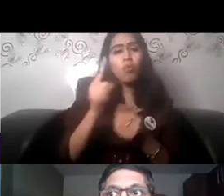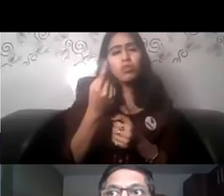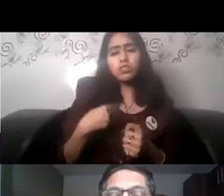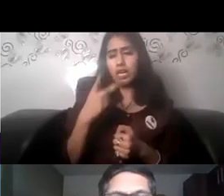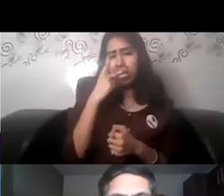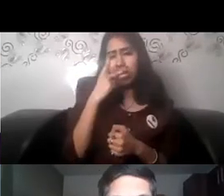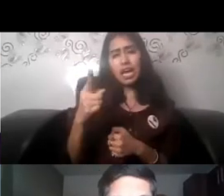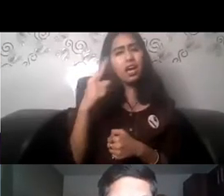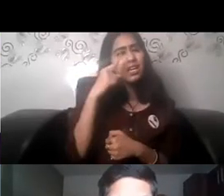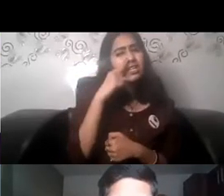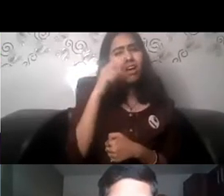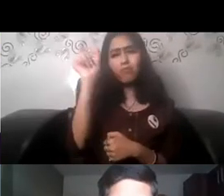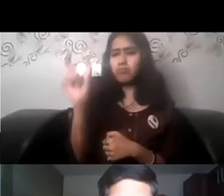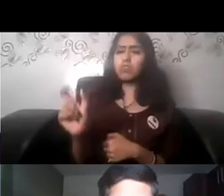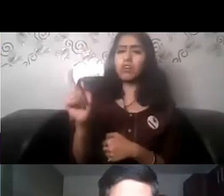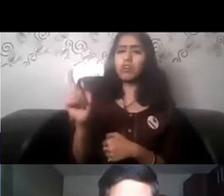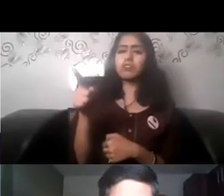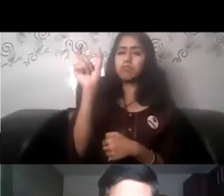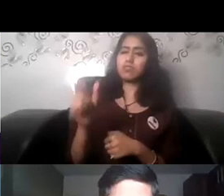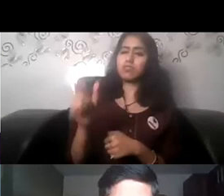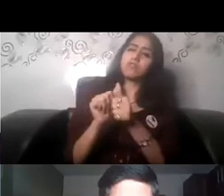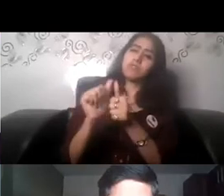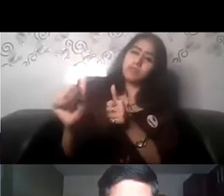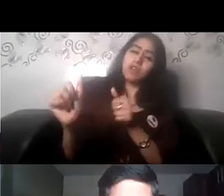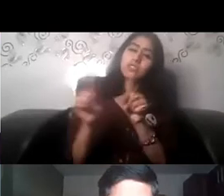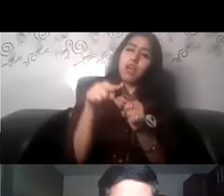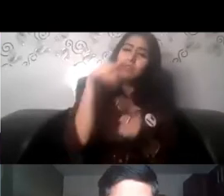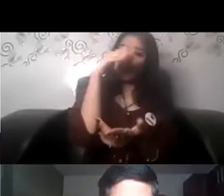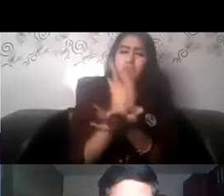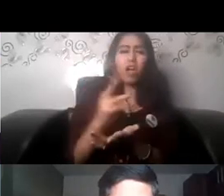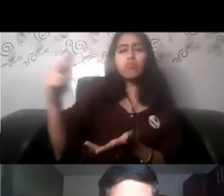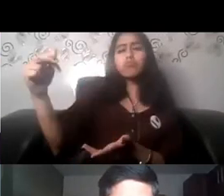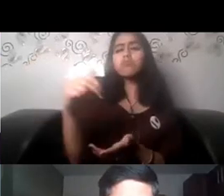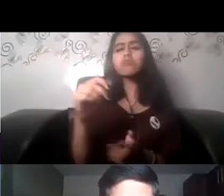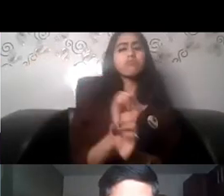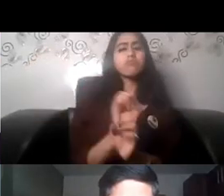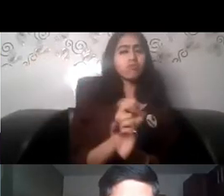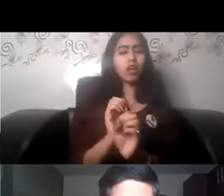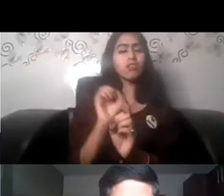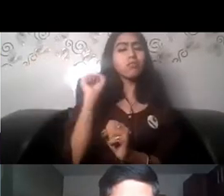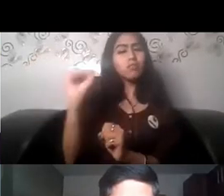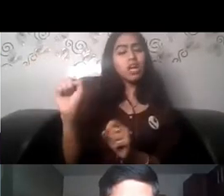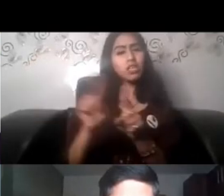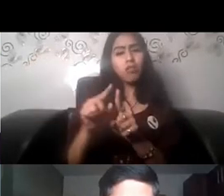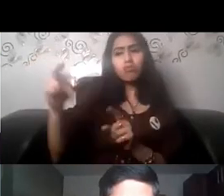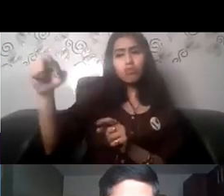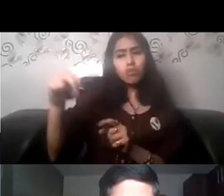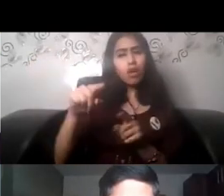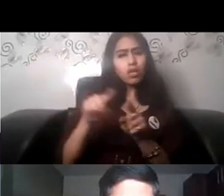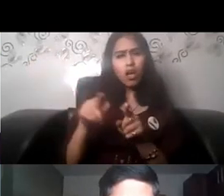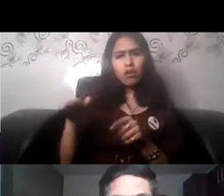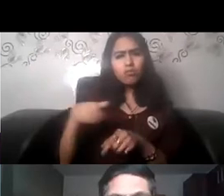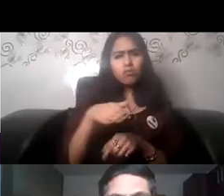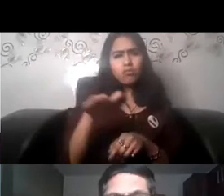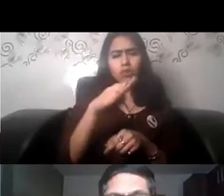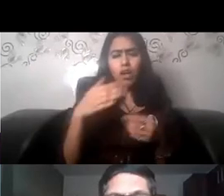lady little far, and she was, you will not believe, she was not able to walk. She was coming to me as a reptile. I was shocked out of